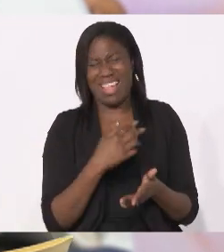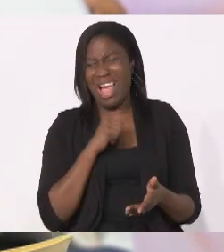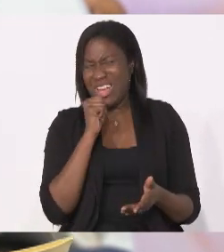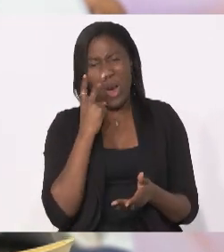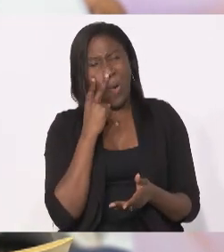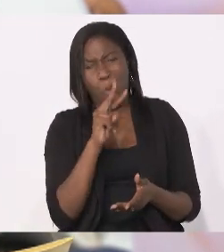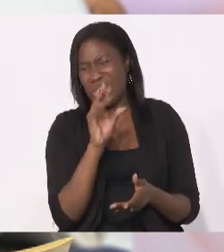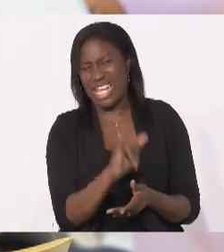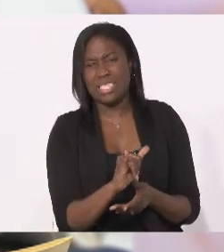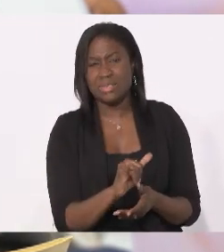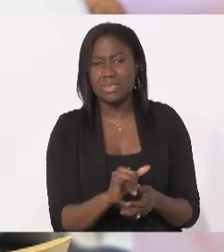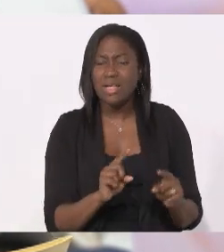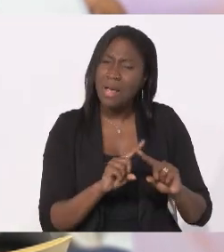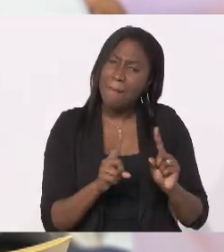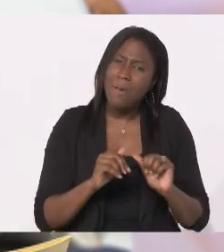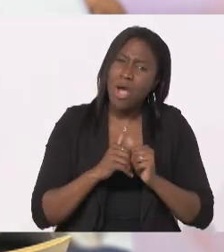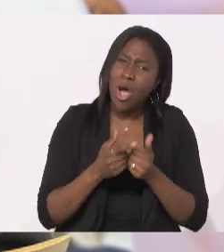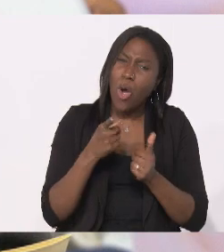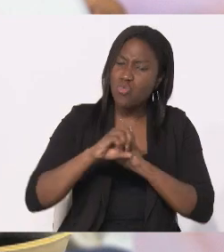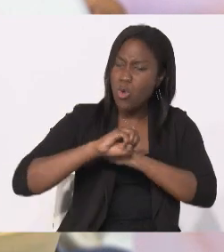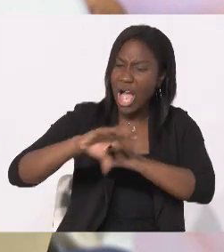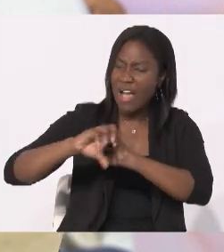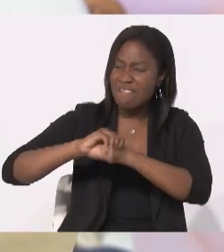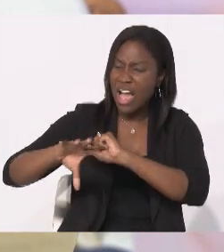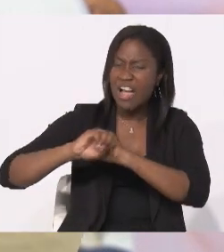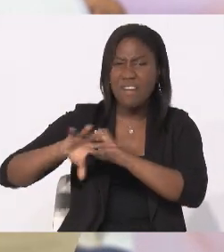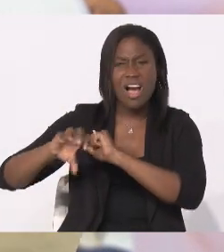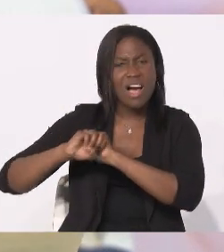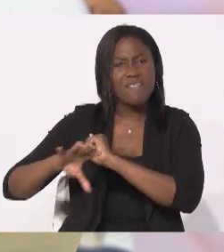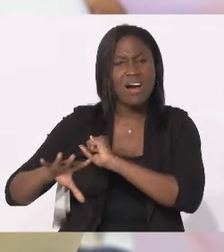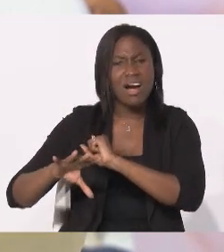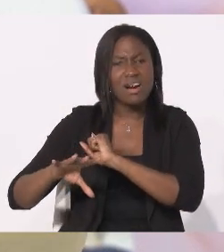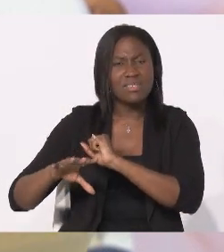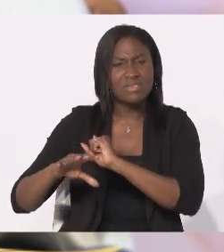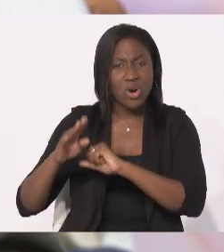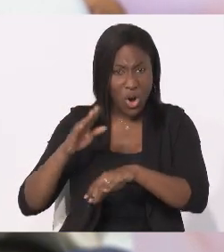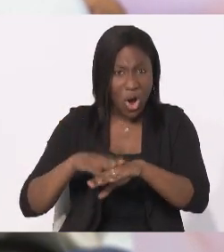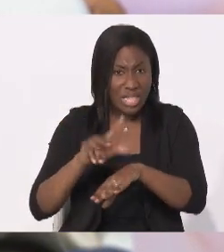noticed are things that are new and fresh. And that